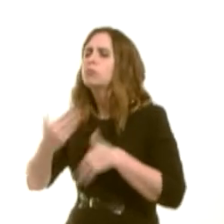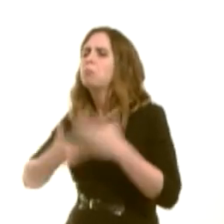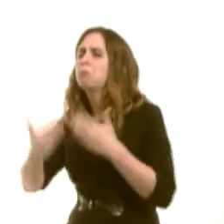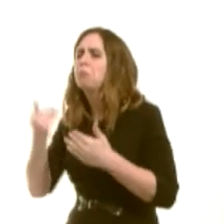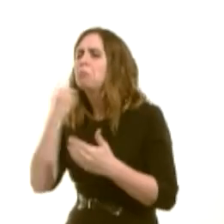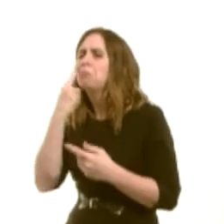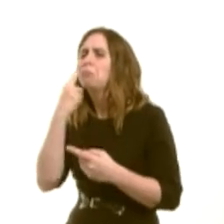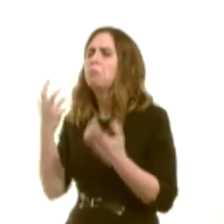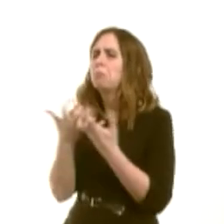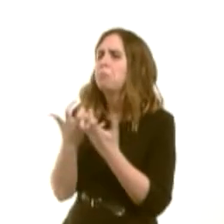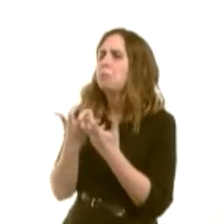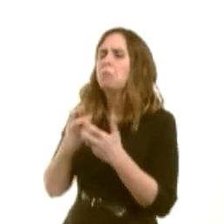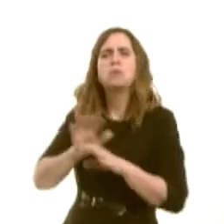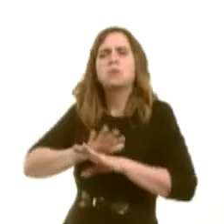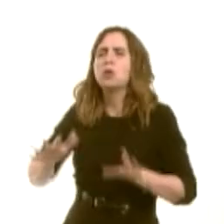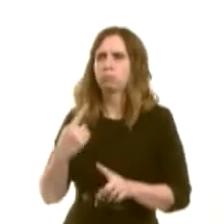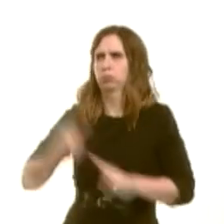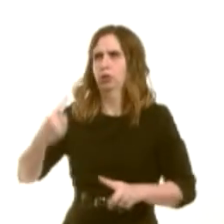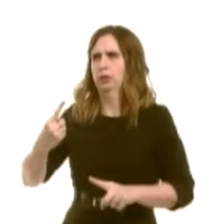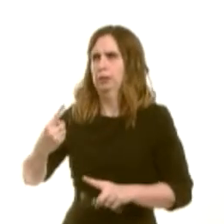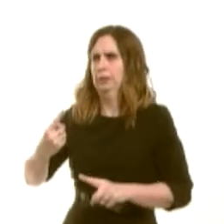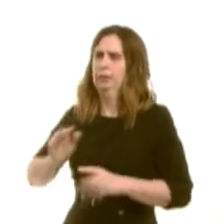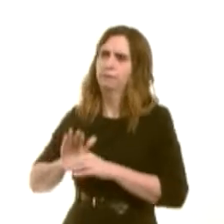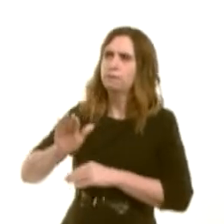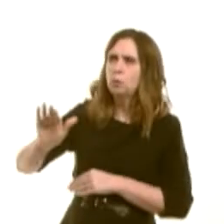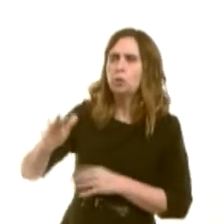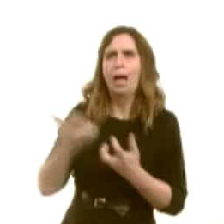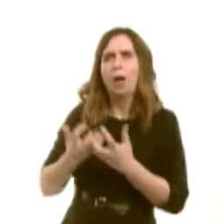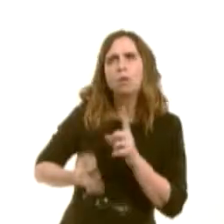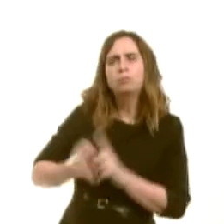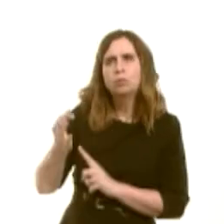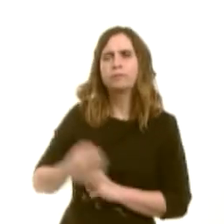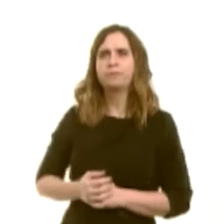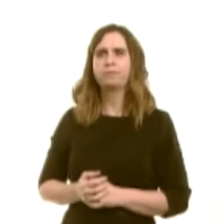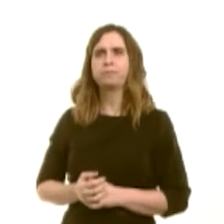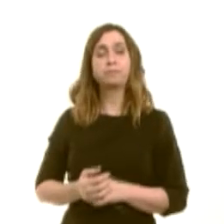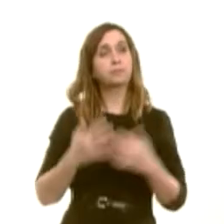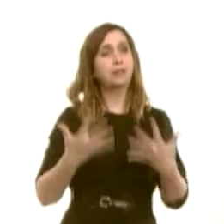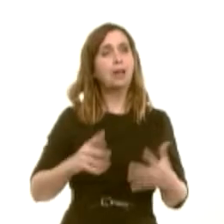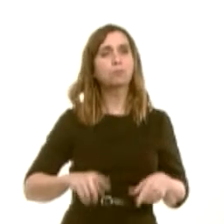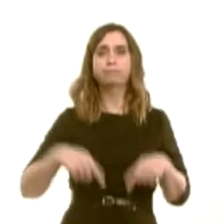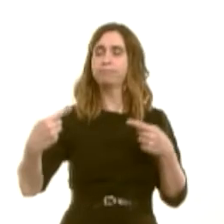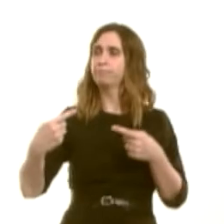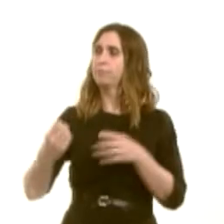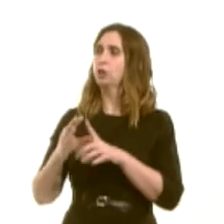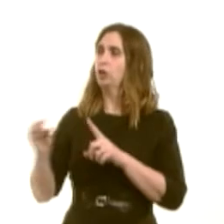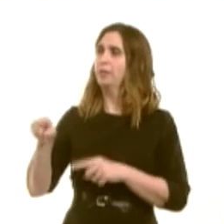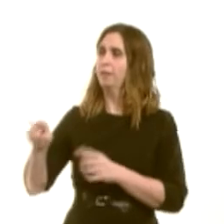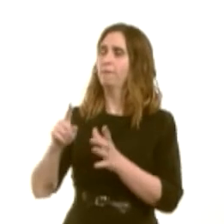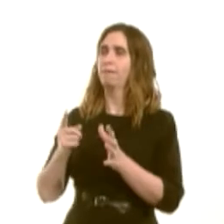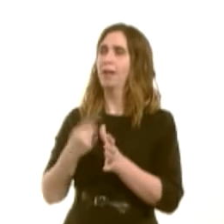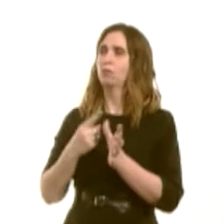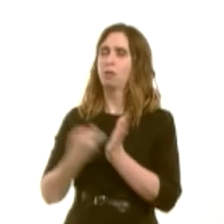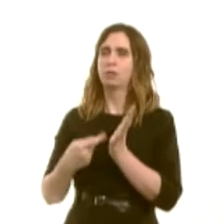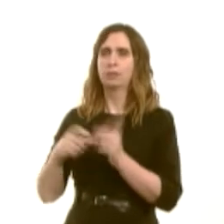to improve non-emergency patient care in the future. We now move to Leader of the Opposition, Andrew Archie-Davis. Thank you, Presiding